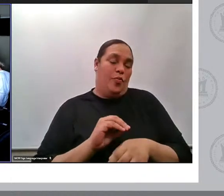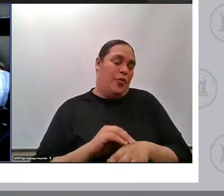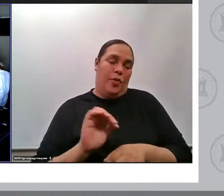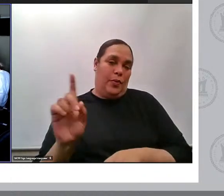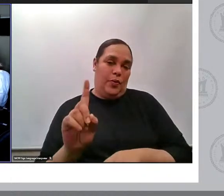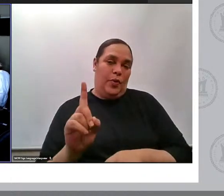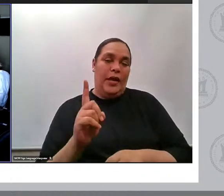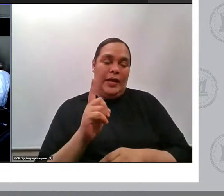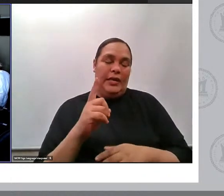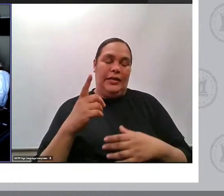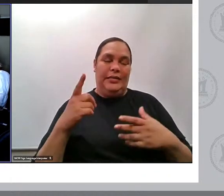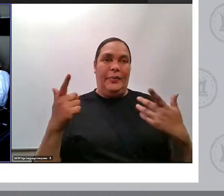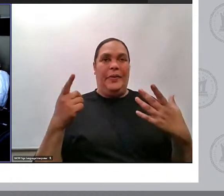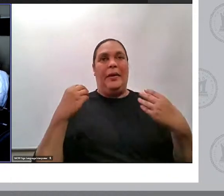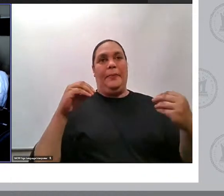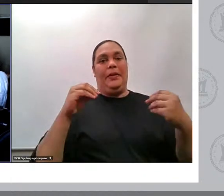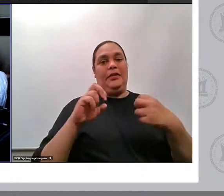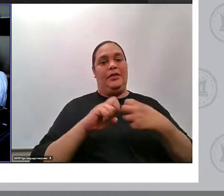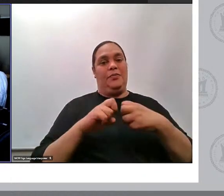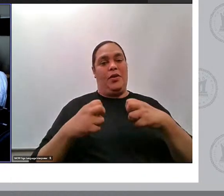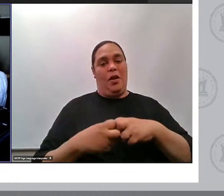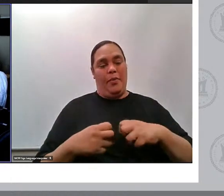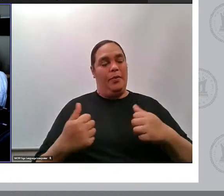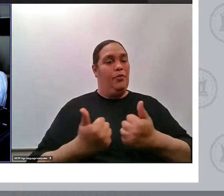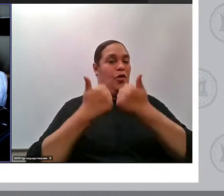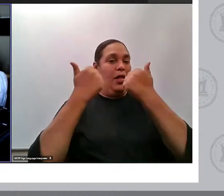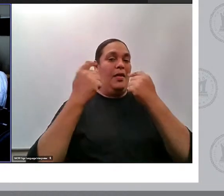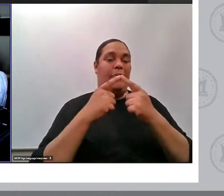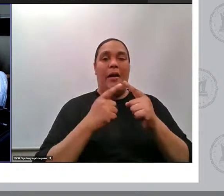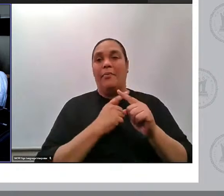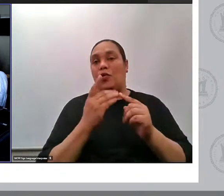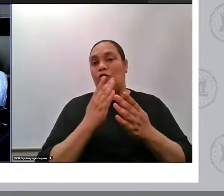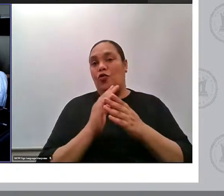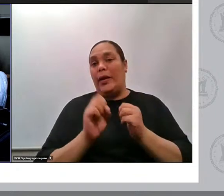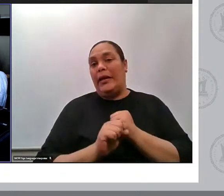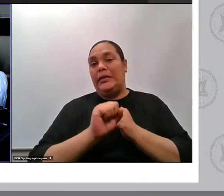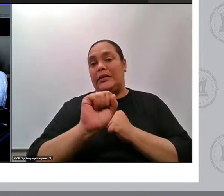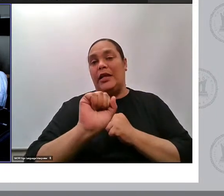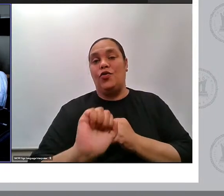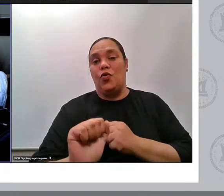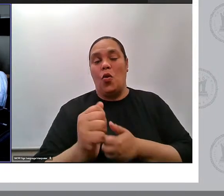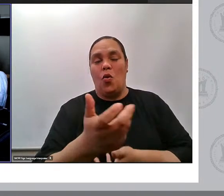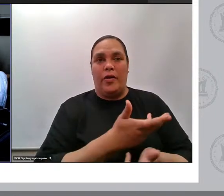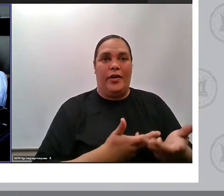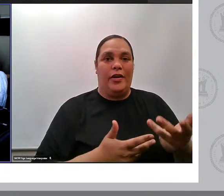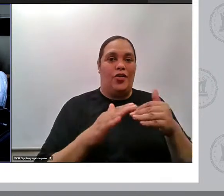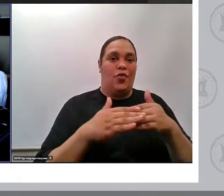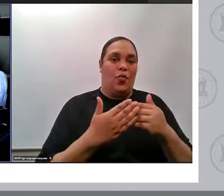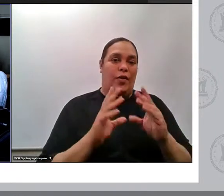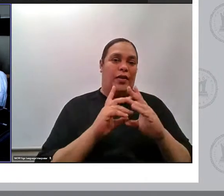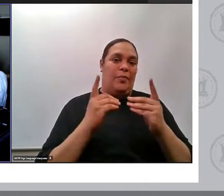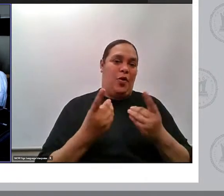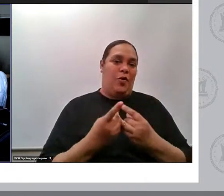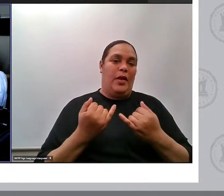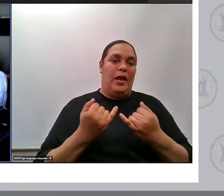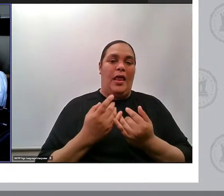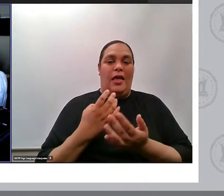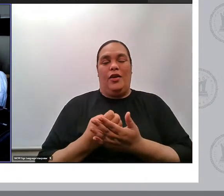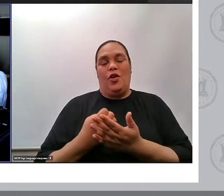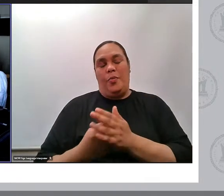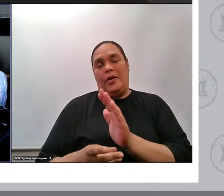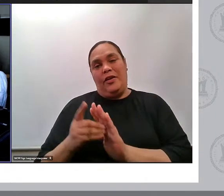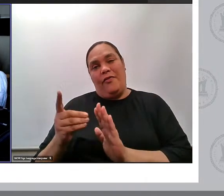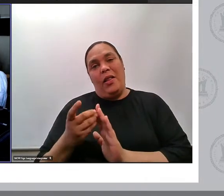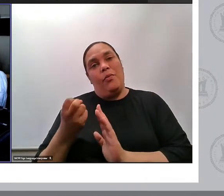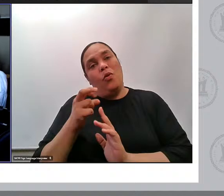an industry challenge, and I'm not sure the extent to which you are engaging with a department like the Economic Development,